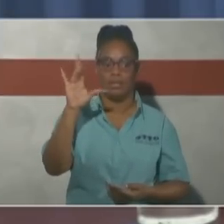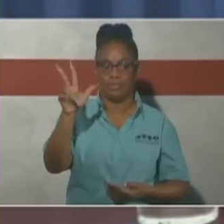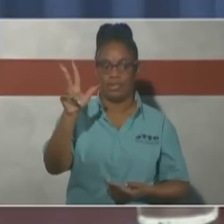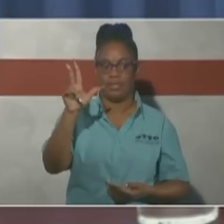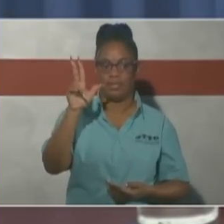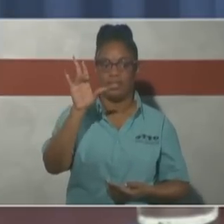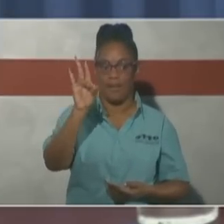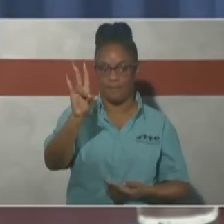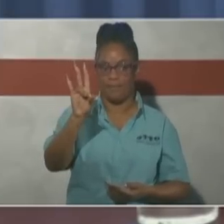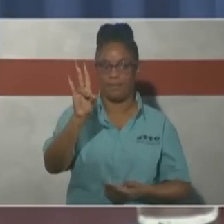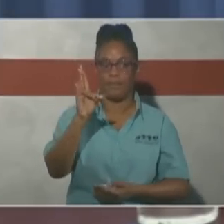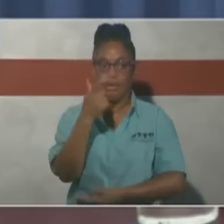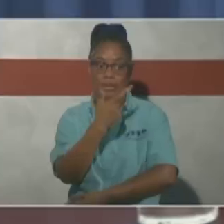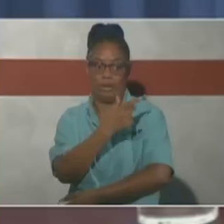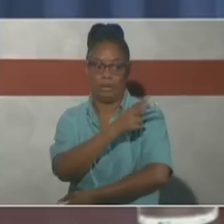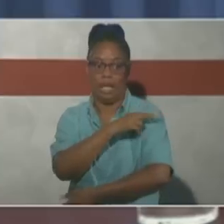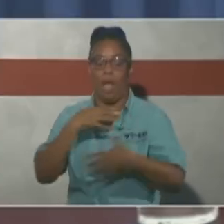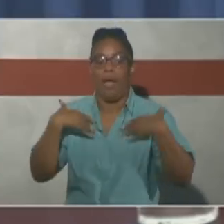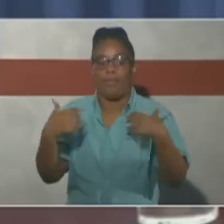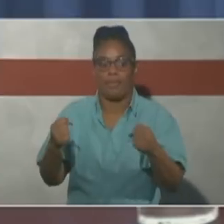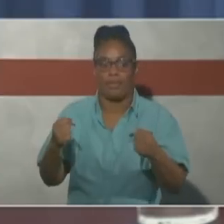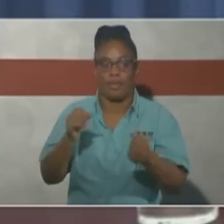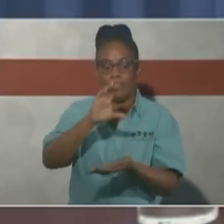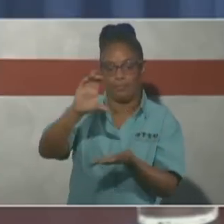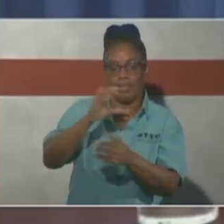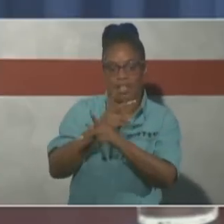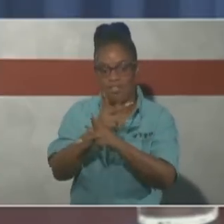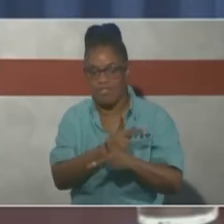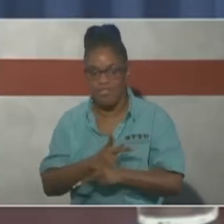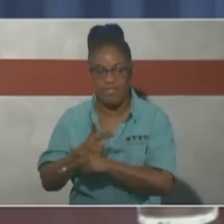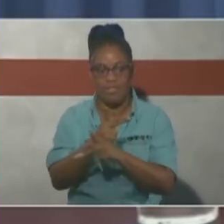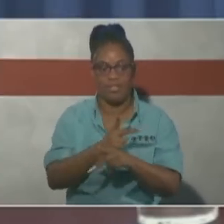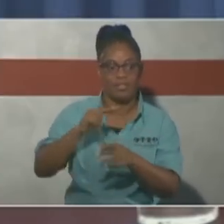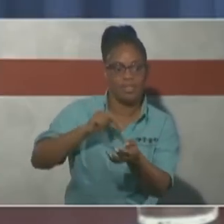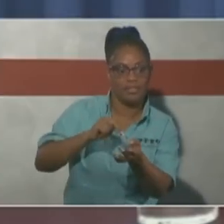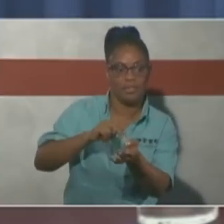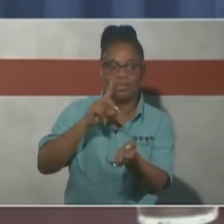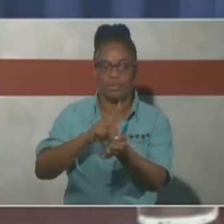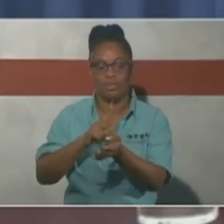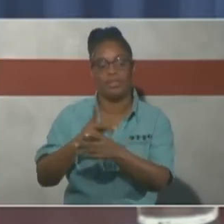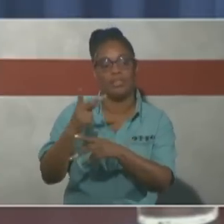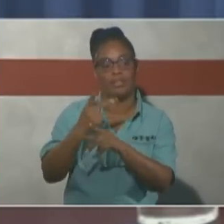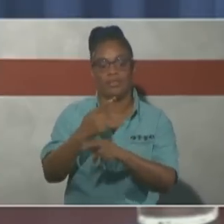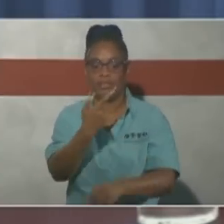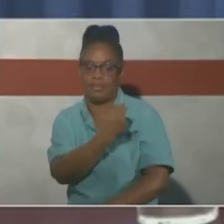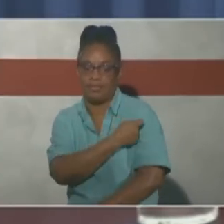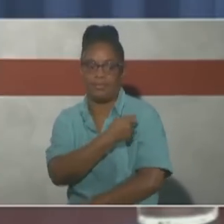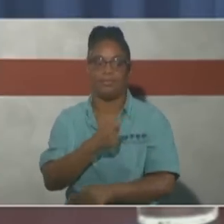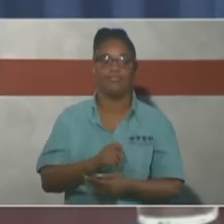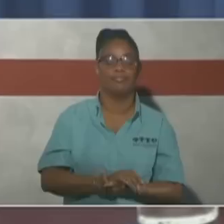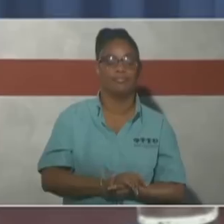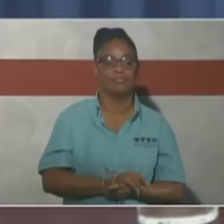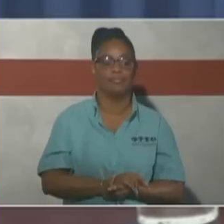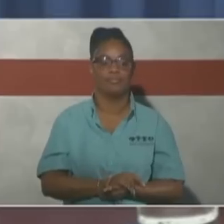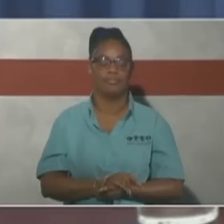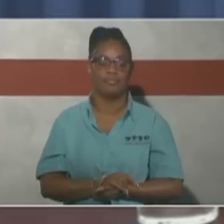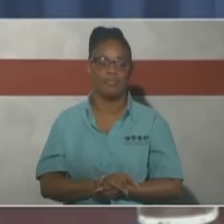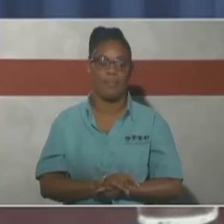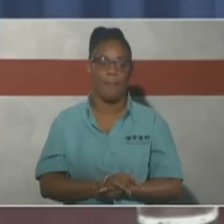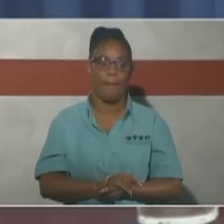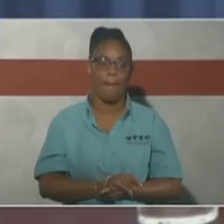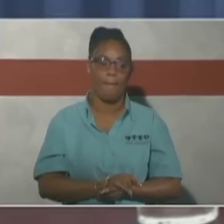our antenatal clinics. And a third category is always healthcare workers. Only